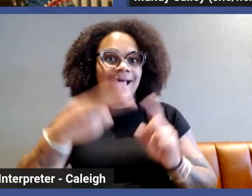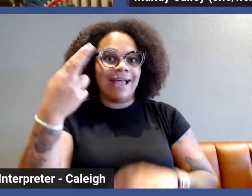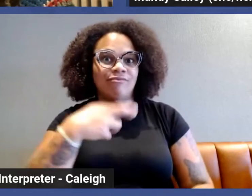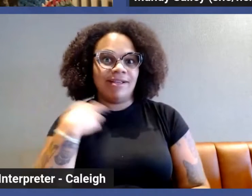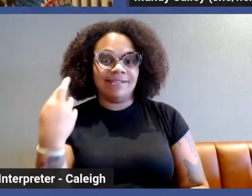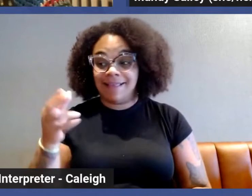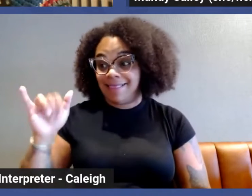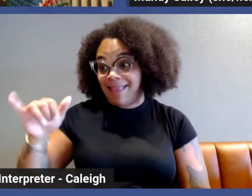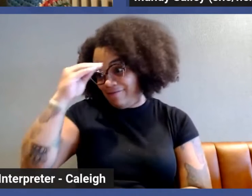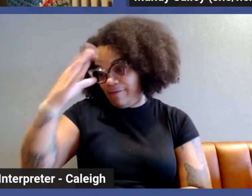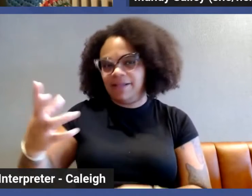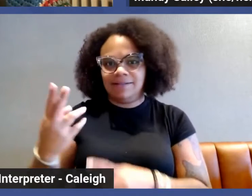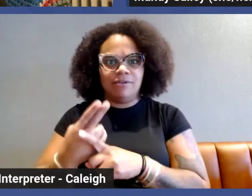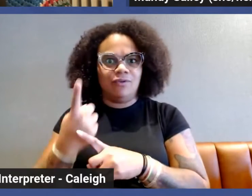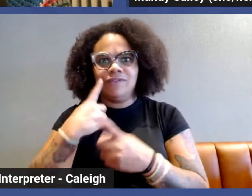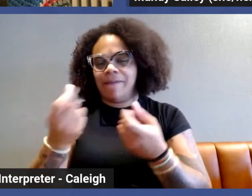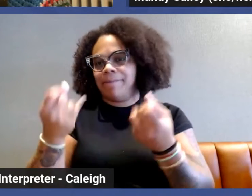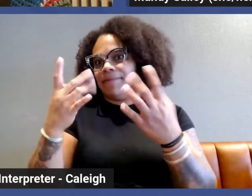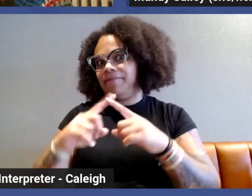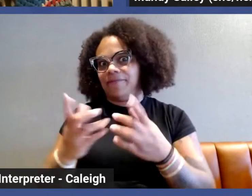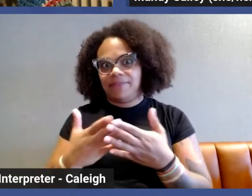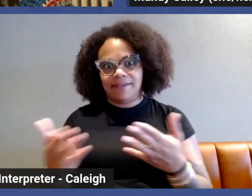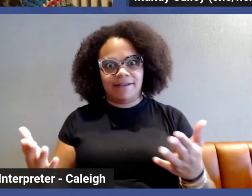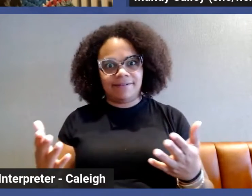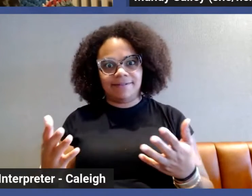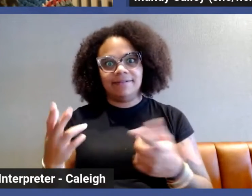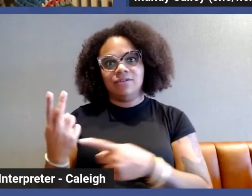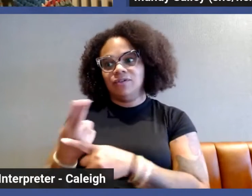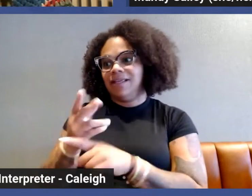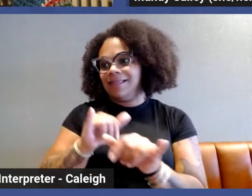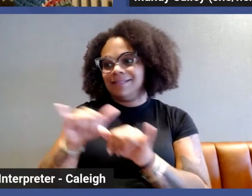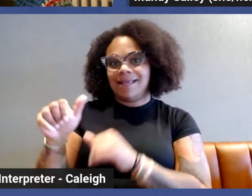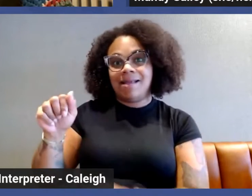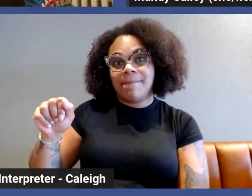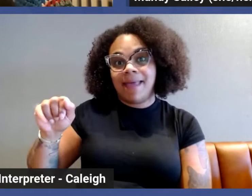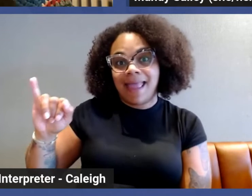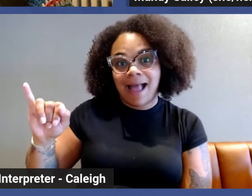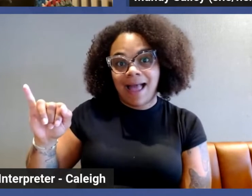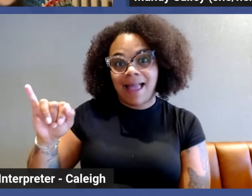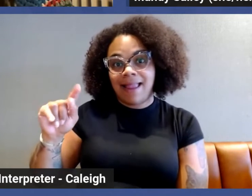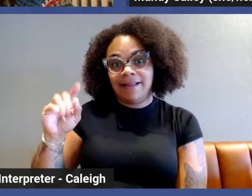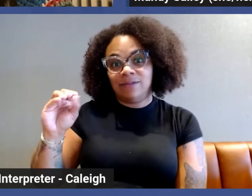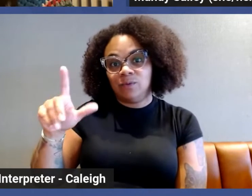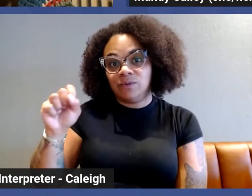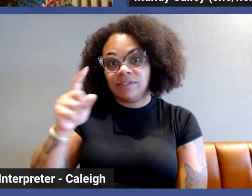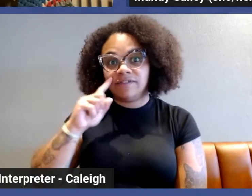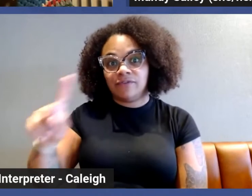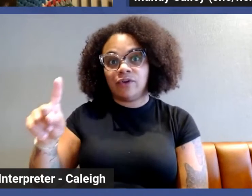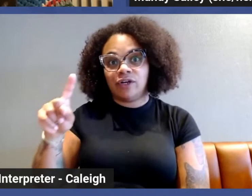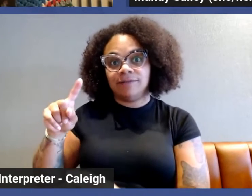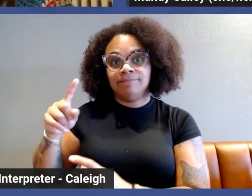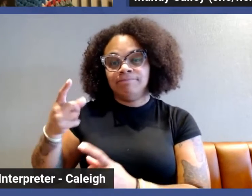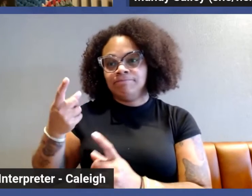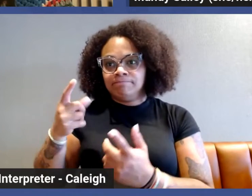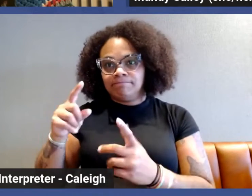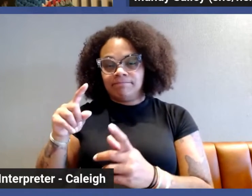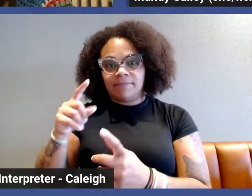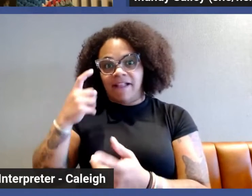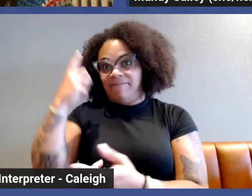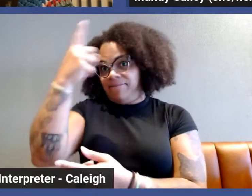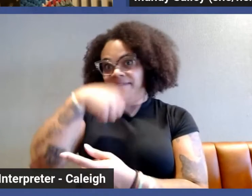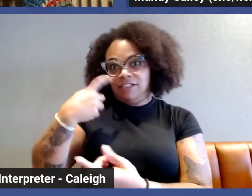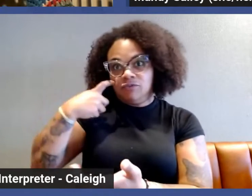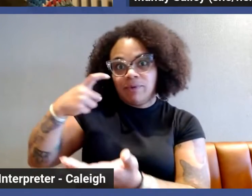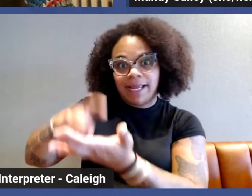right? The same AI tools that are being used to scan, or like facial recognition that's being used to block sex workers